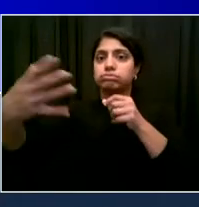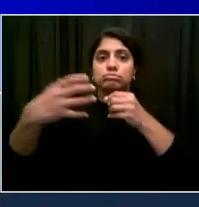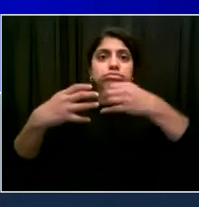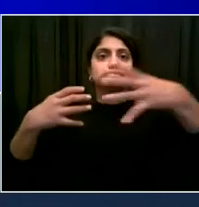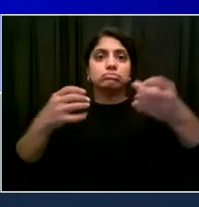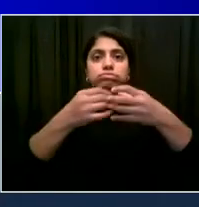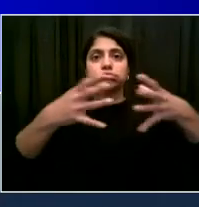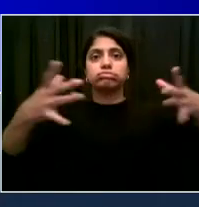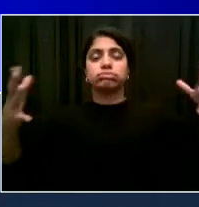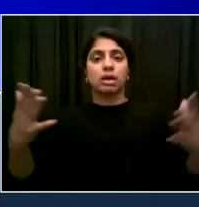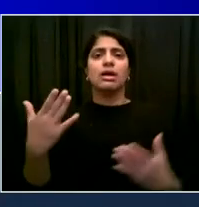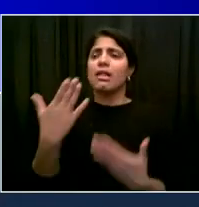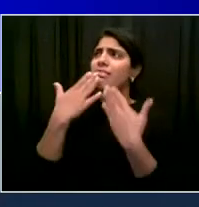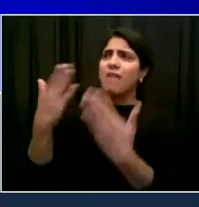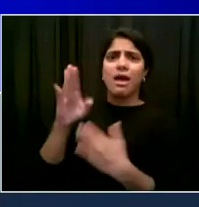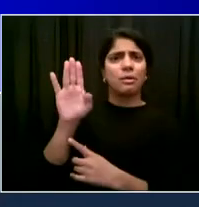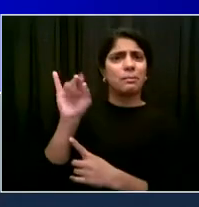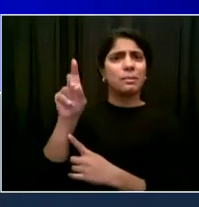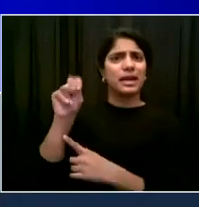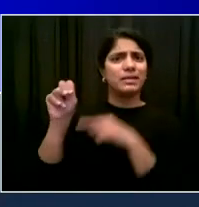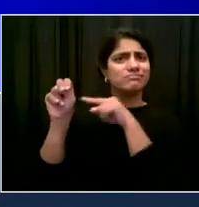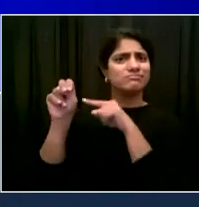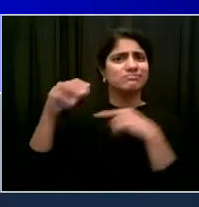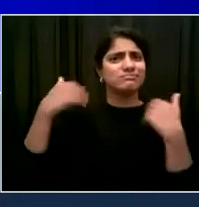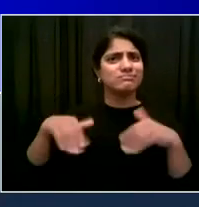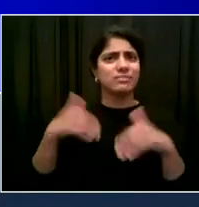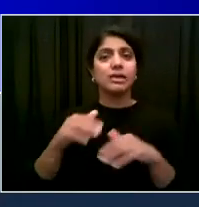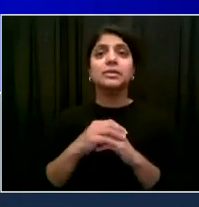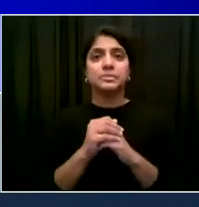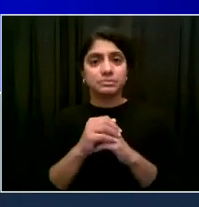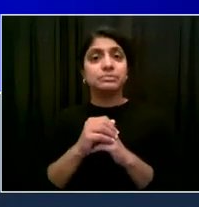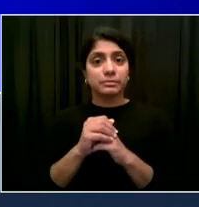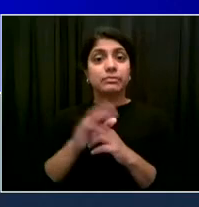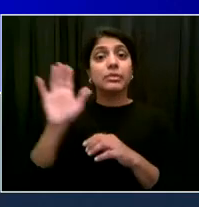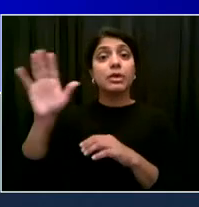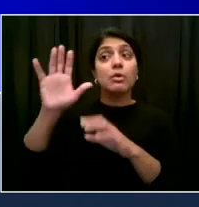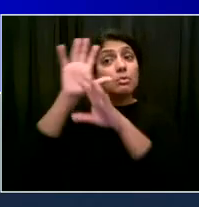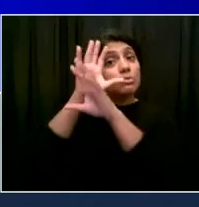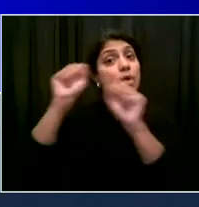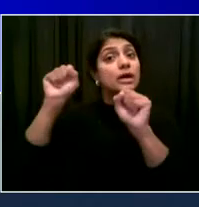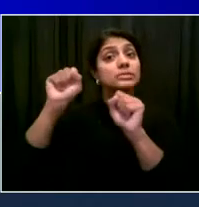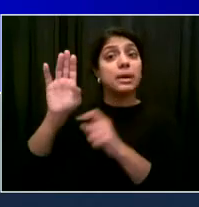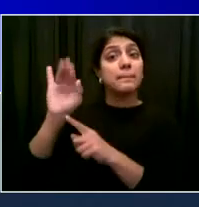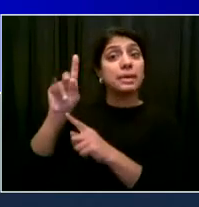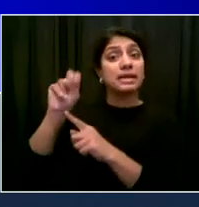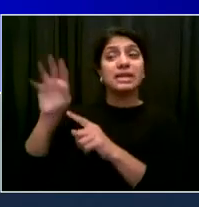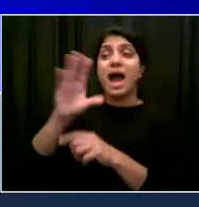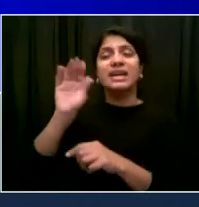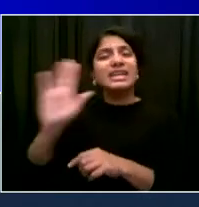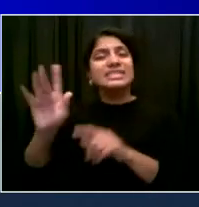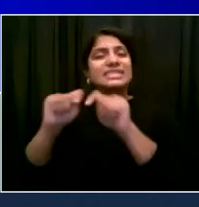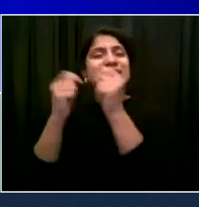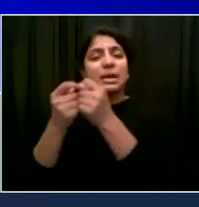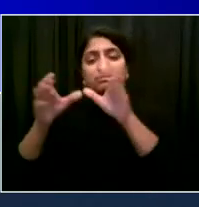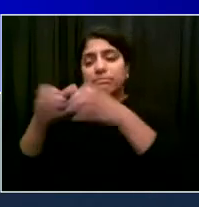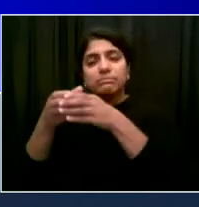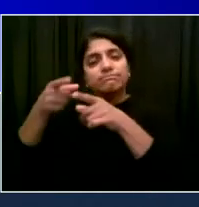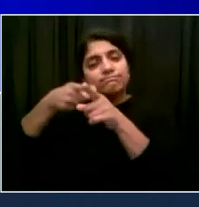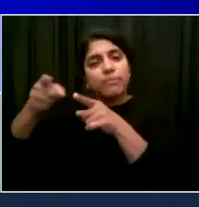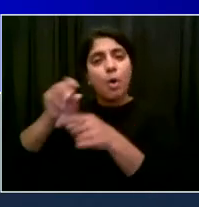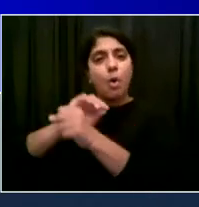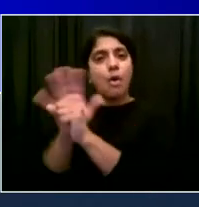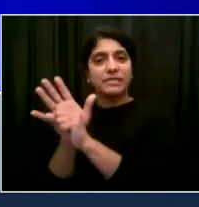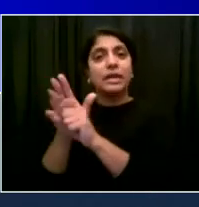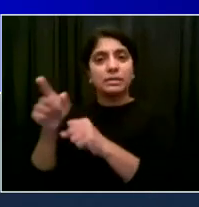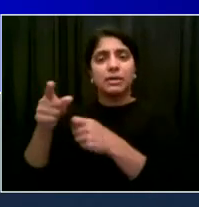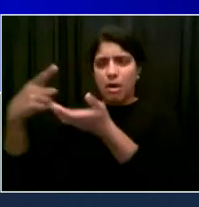Jeff Zients, who has been always responsive with his team, always responsive to New York City. We're trying to get a major new shipment of